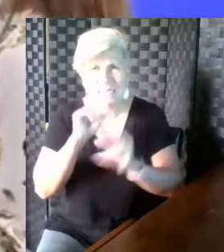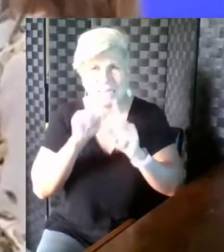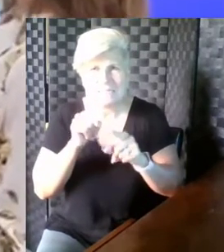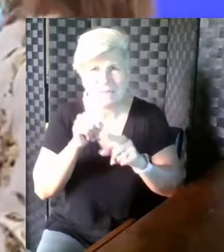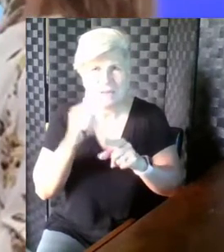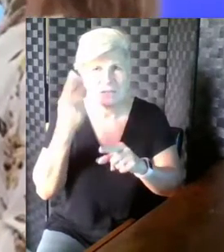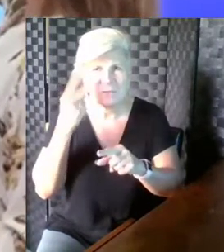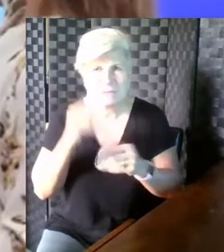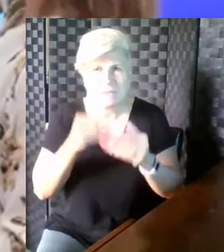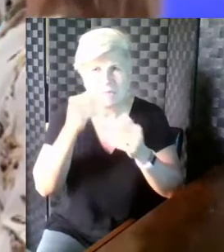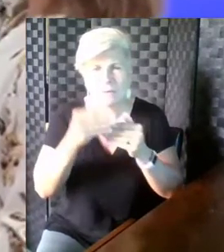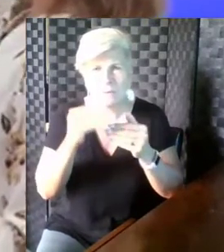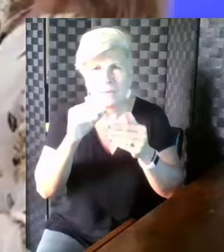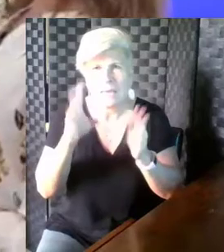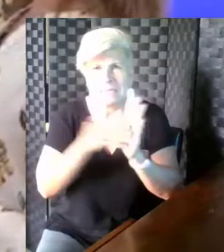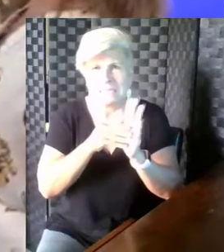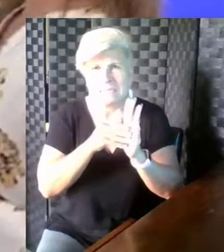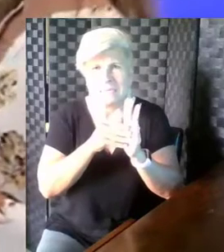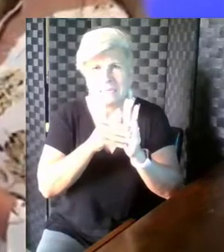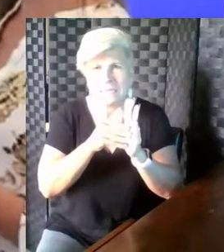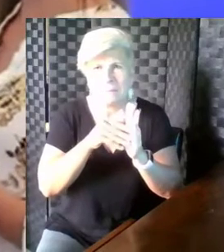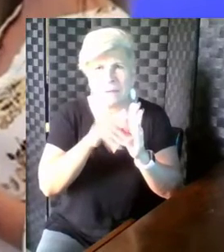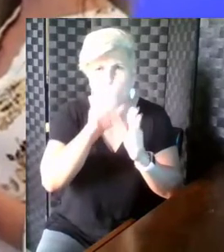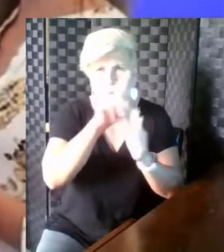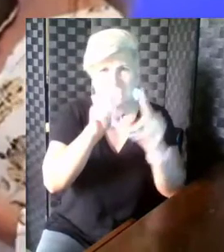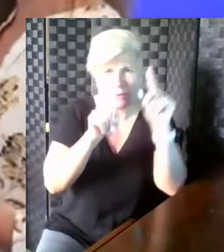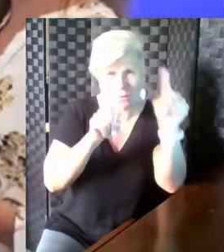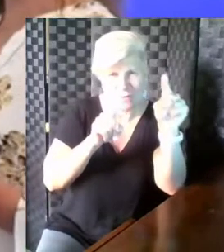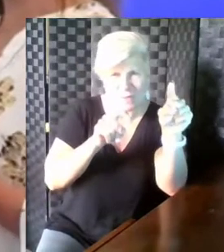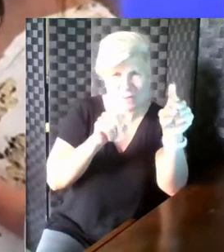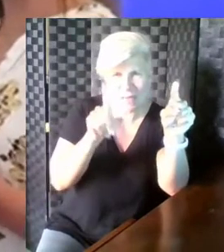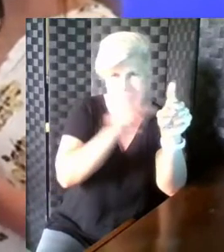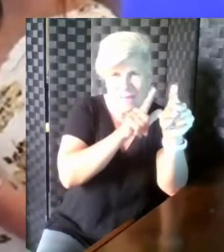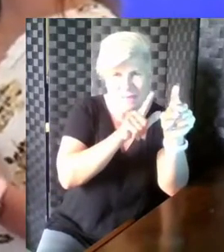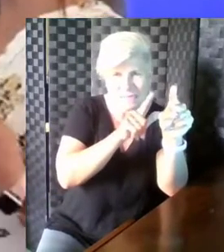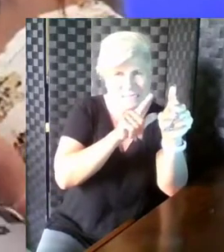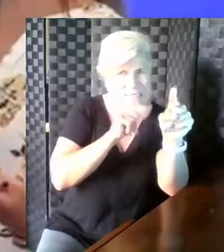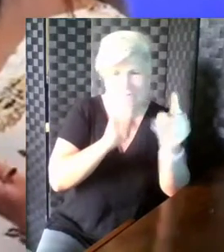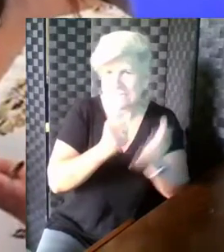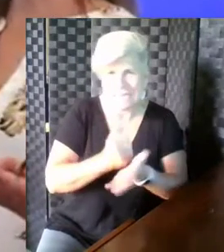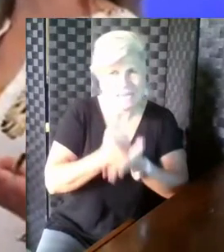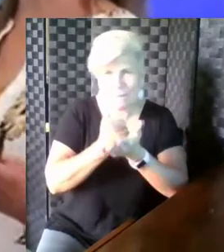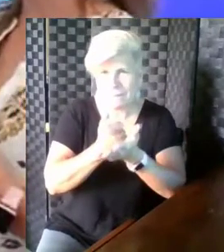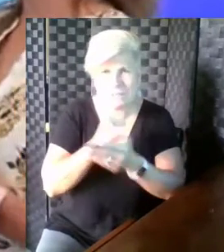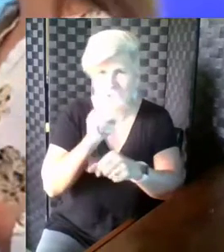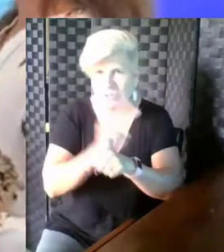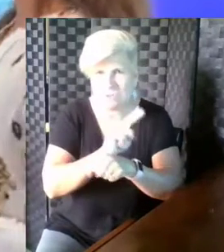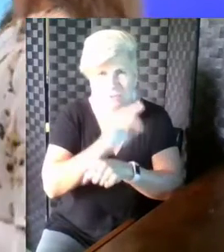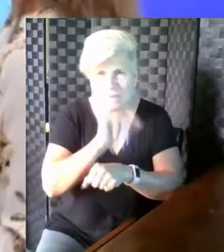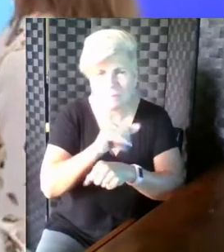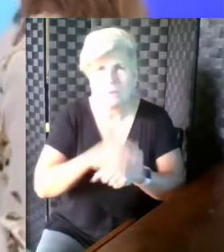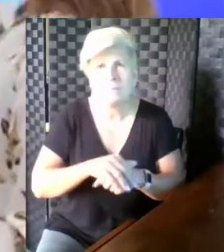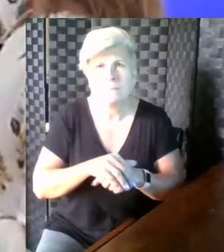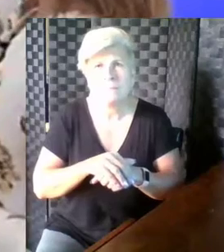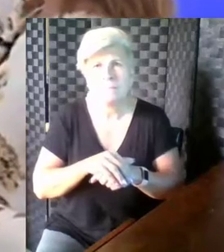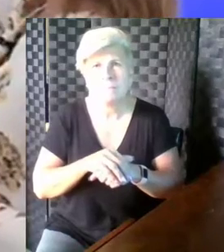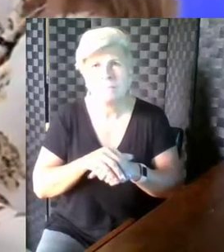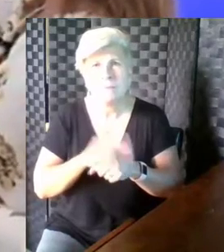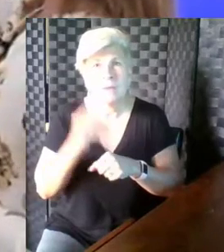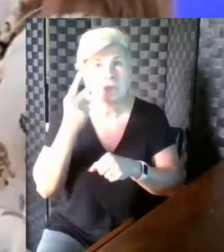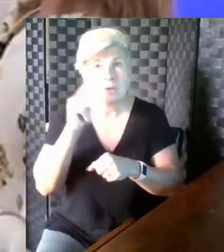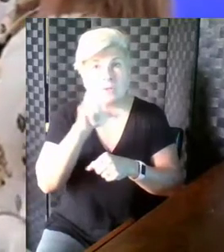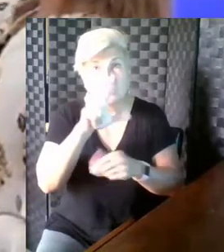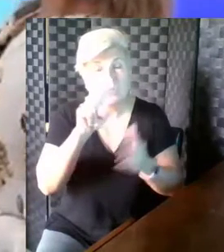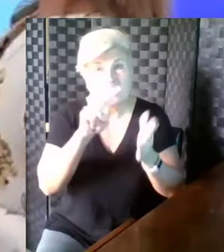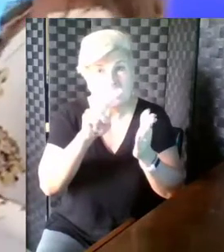yet. Let's look at the next addition problem. Again, I've got that question mark on the left-hand side, so I don't want to use that one either. When I